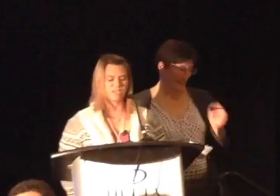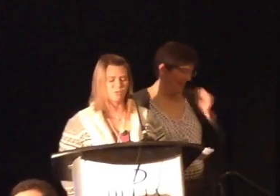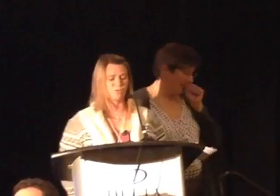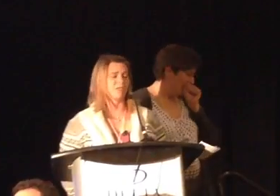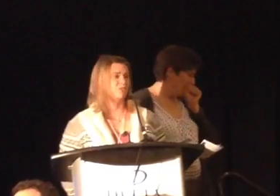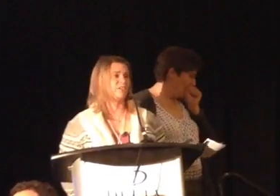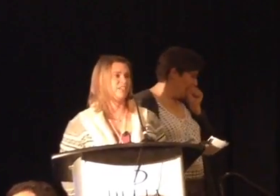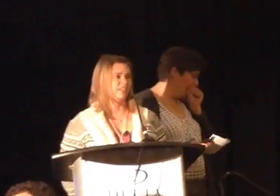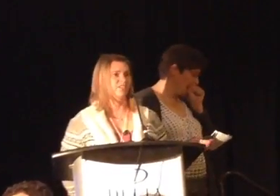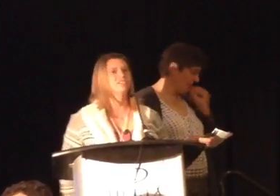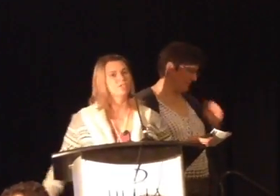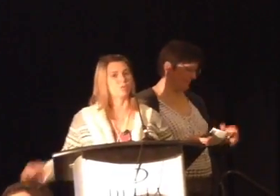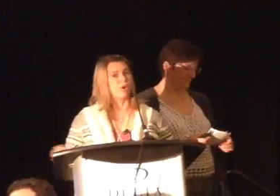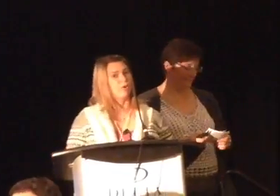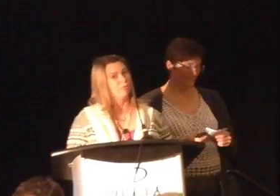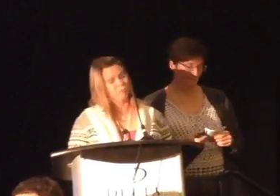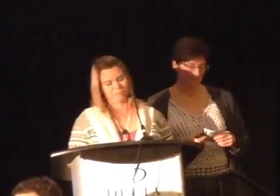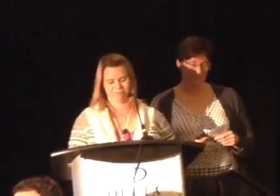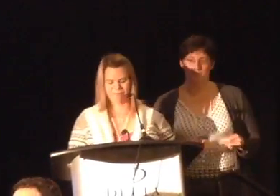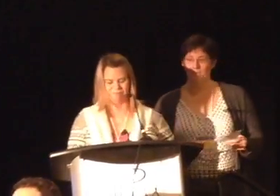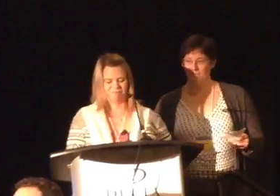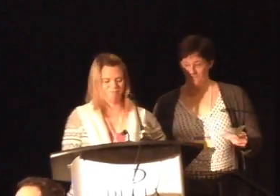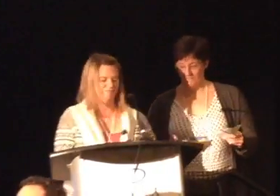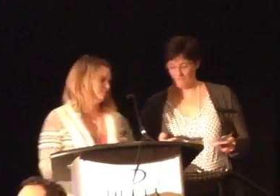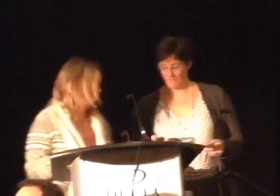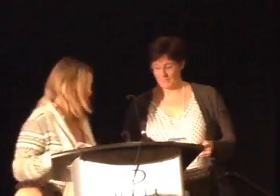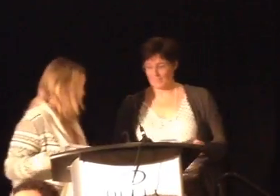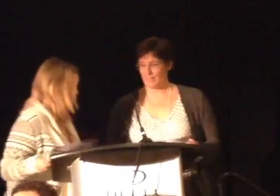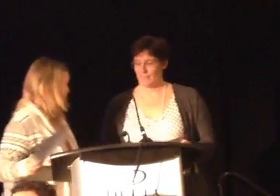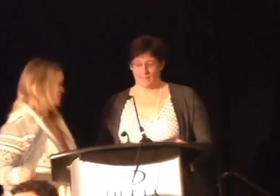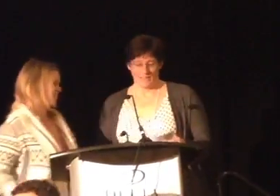much like what you will be doing here tomorrow.